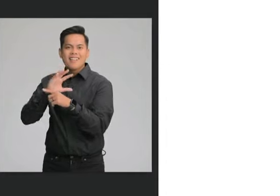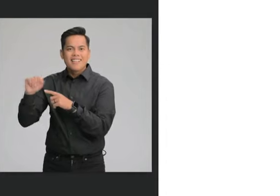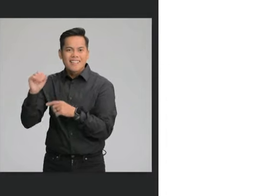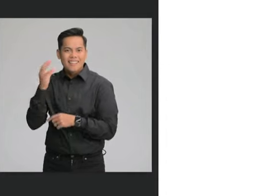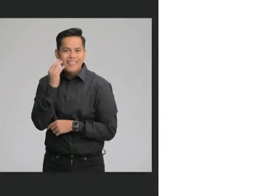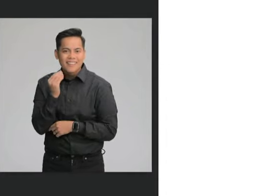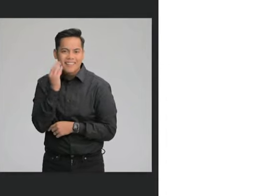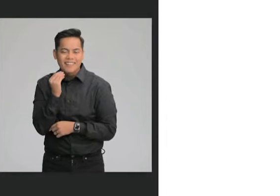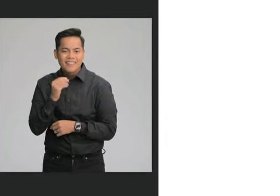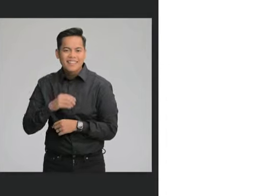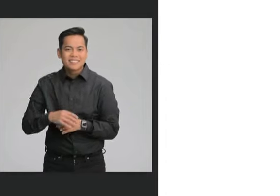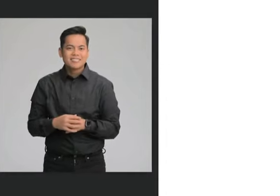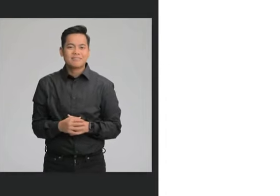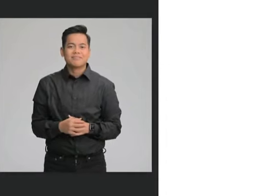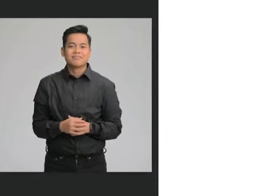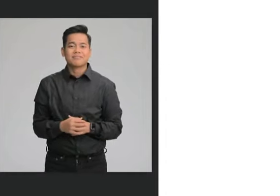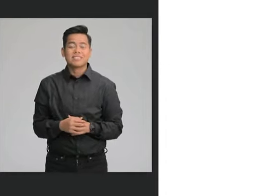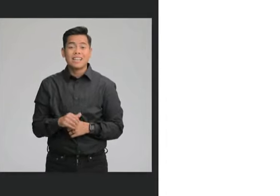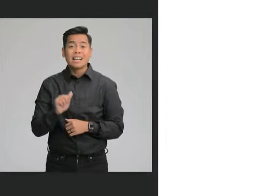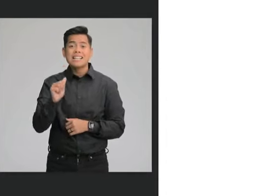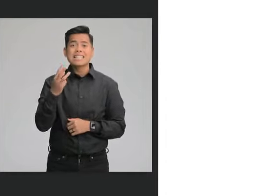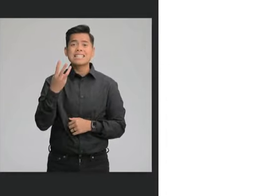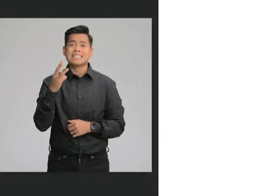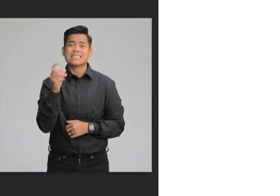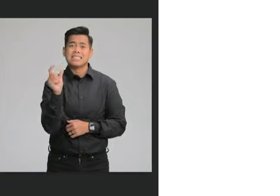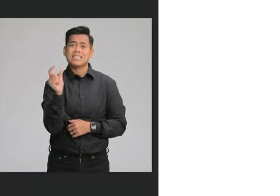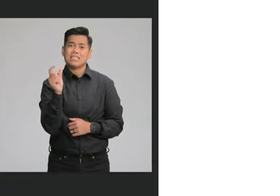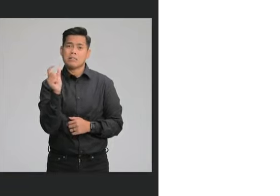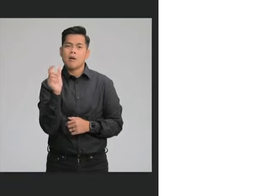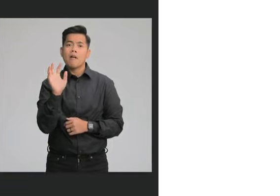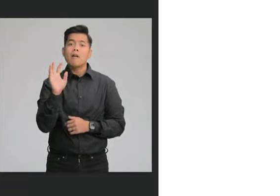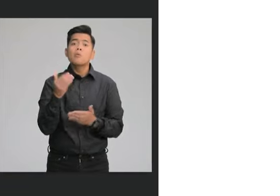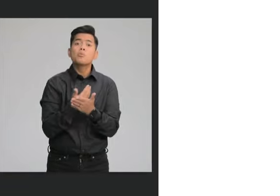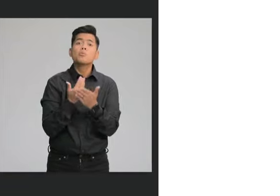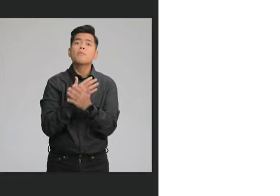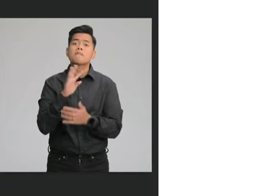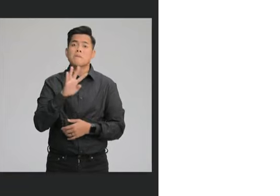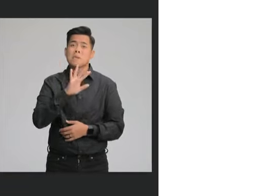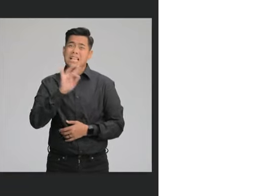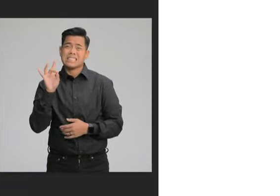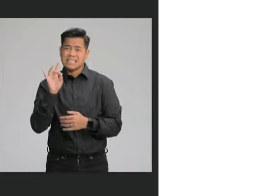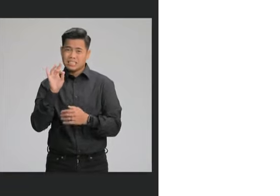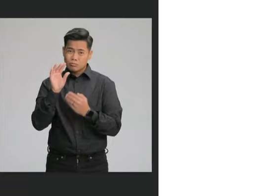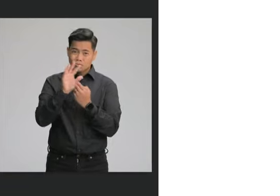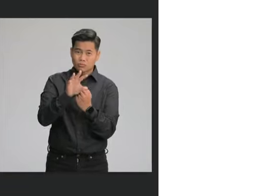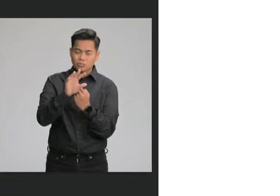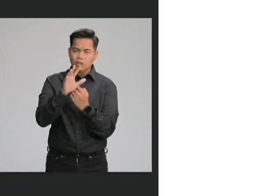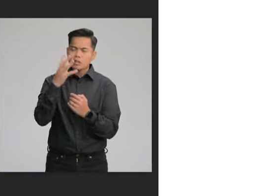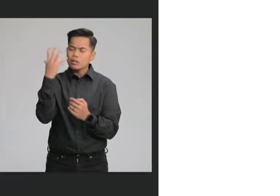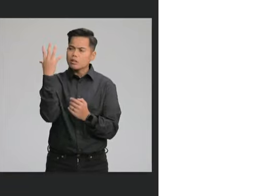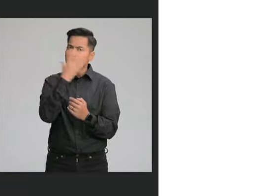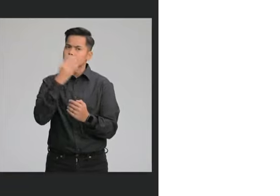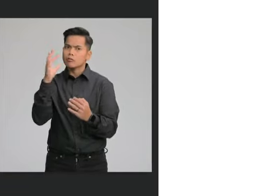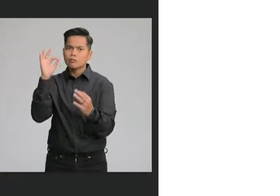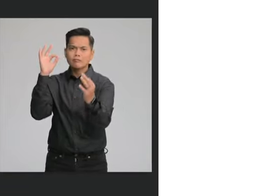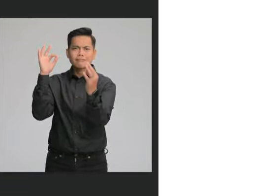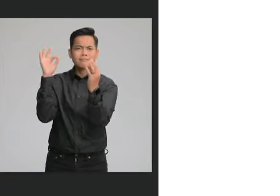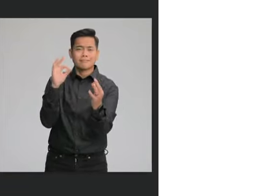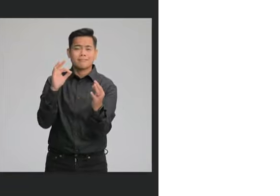to experience iPhone. Powered by the A16 chip with the new 48-megapixel main camera, beautiful new